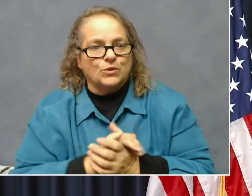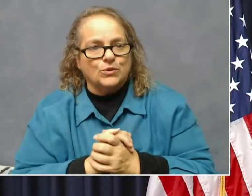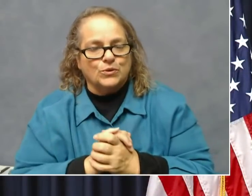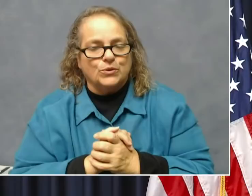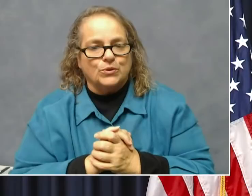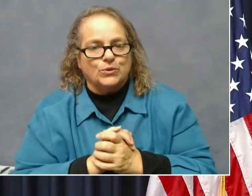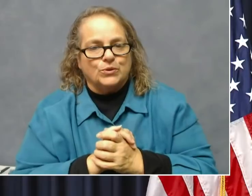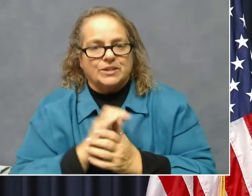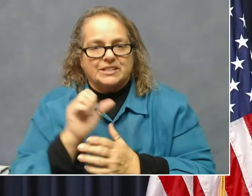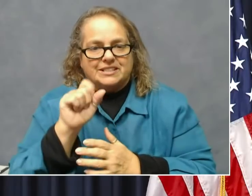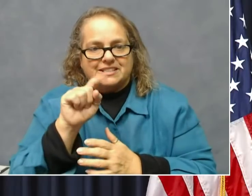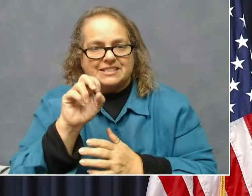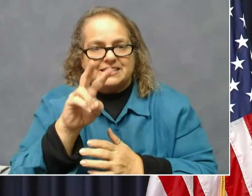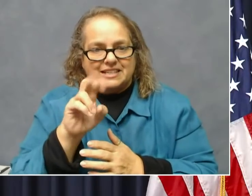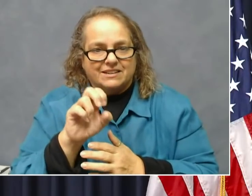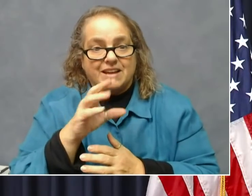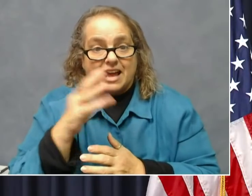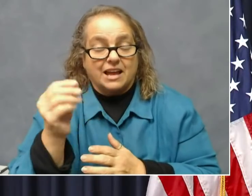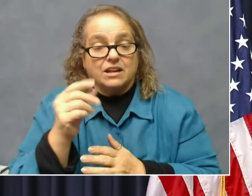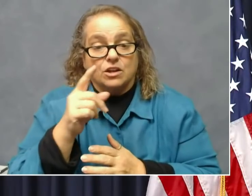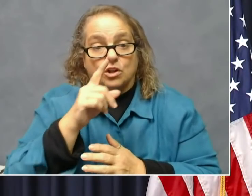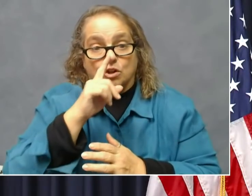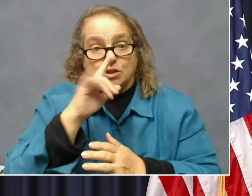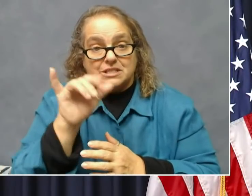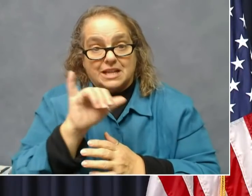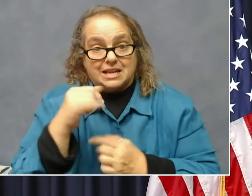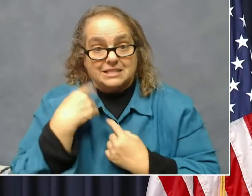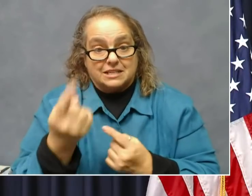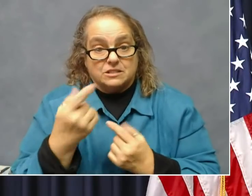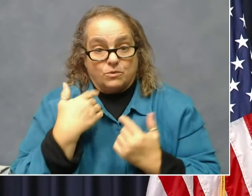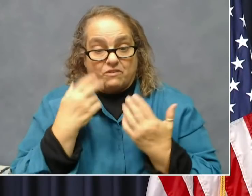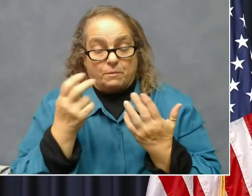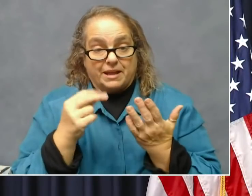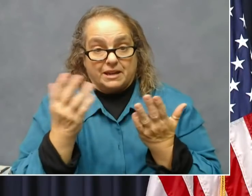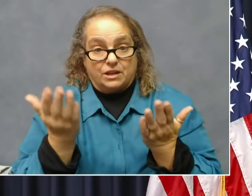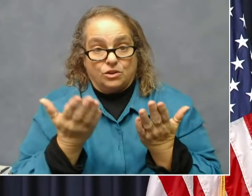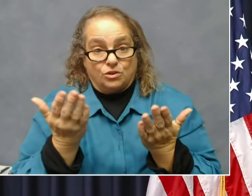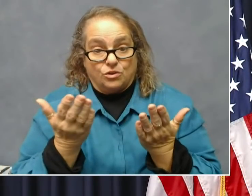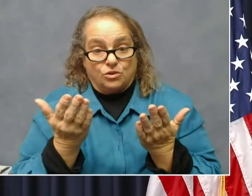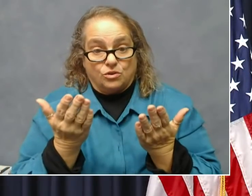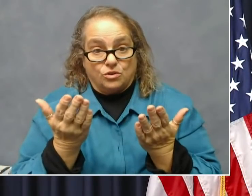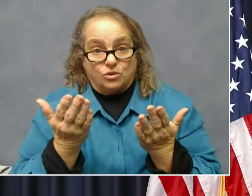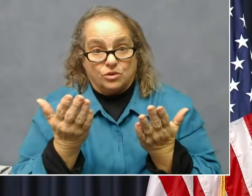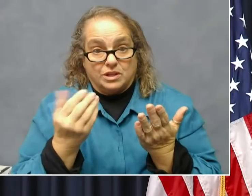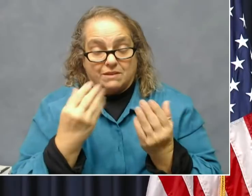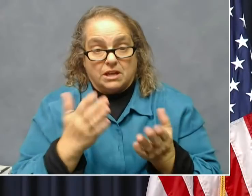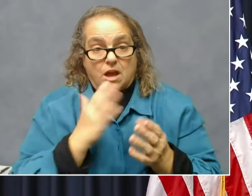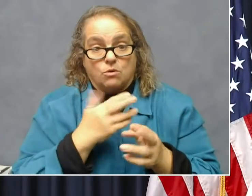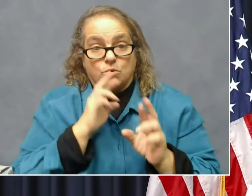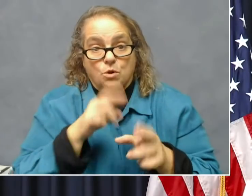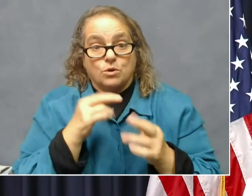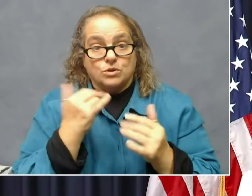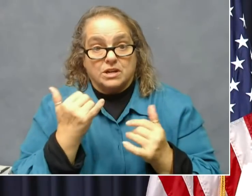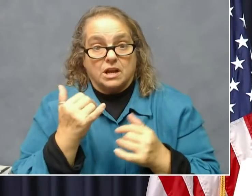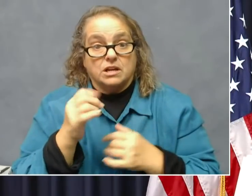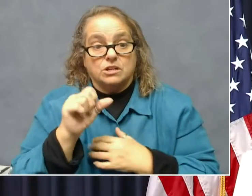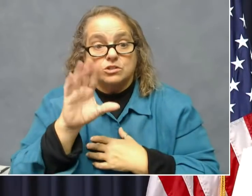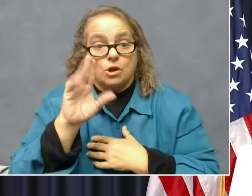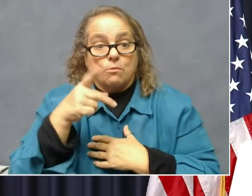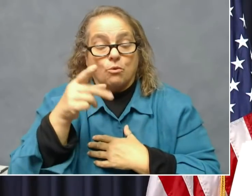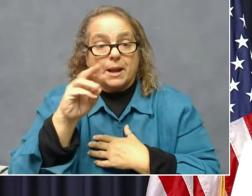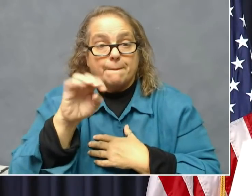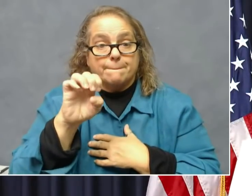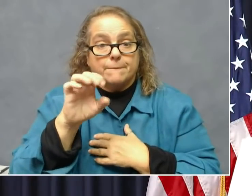Steve. It looks like since we've been up here giving our report today, the Supreme Court of the United